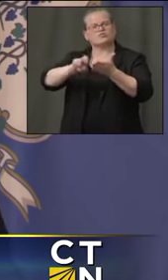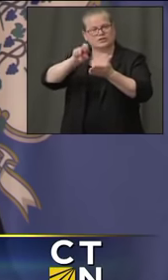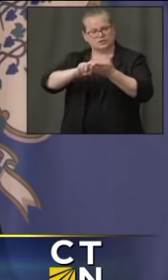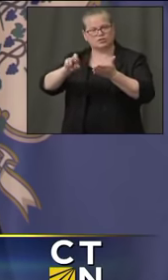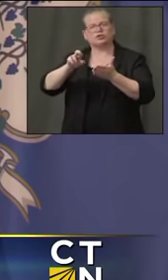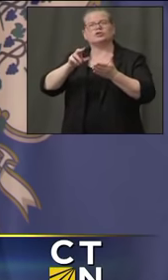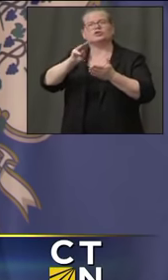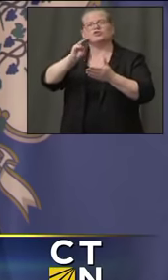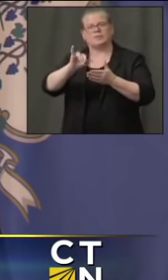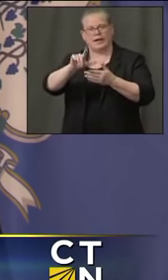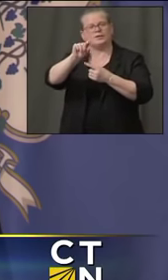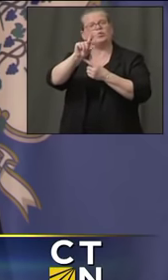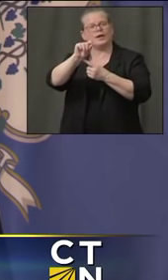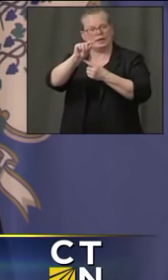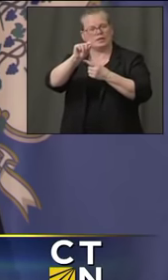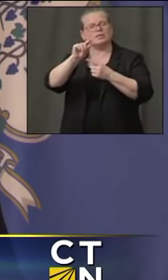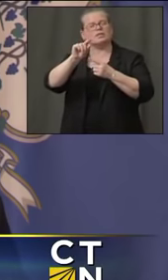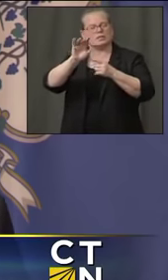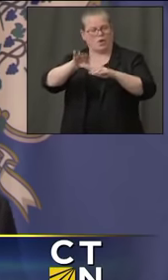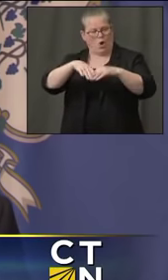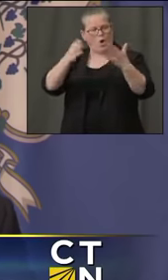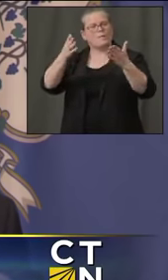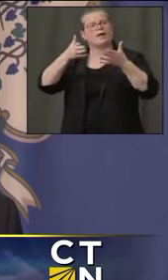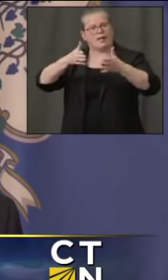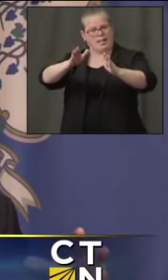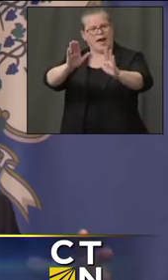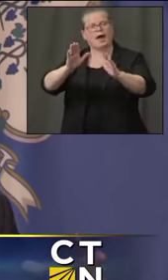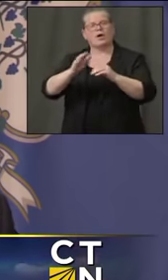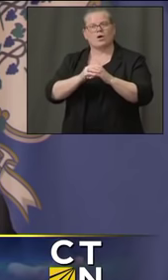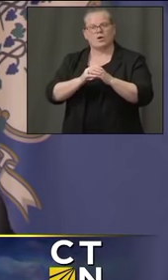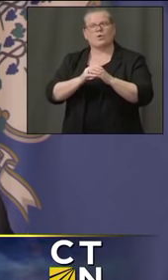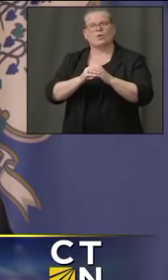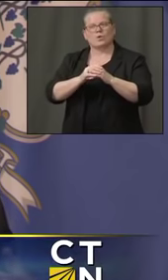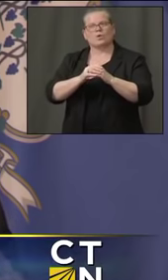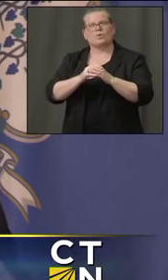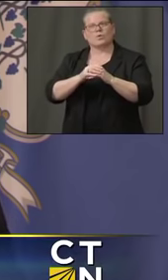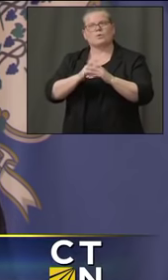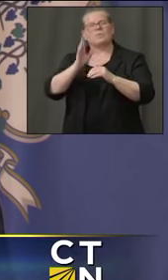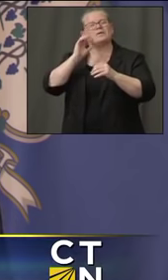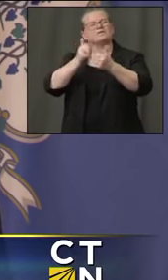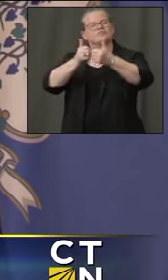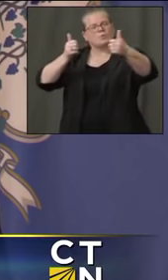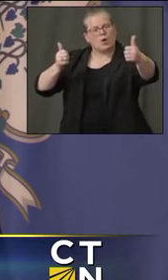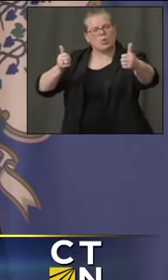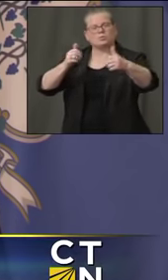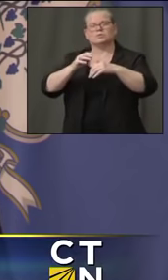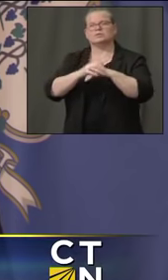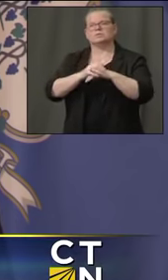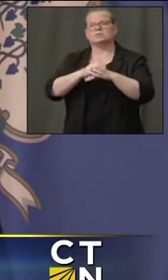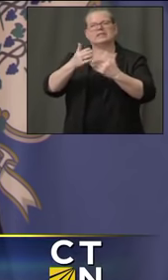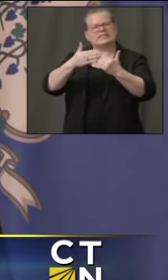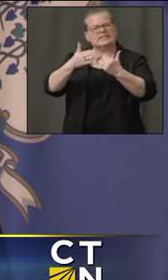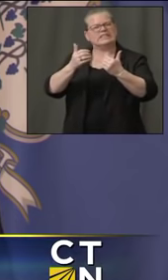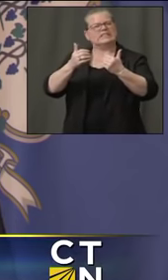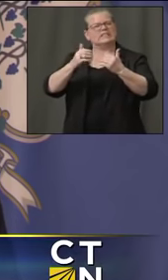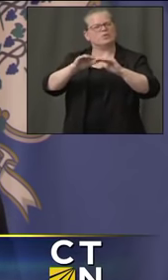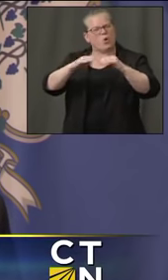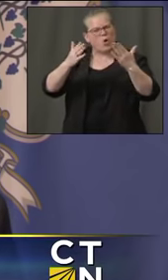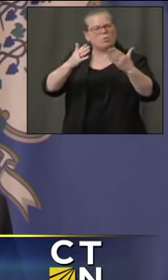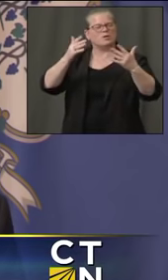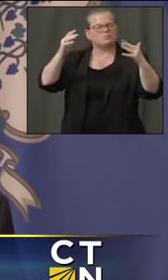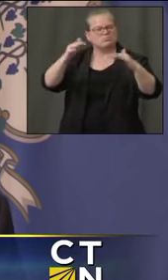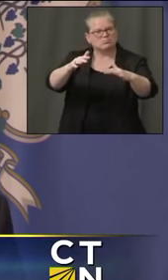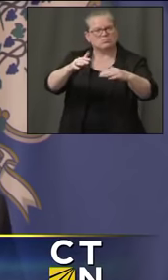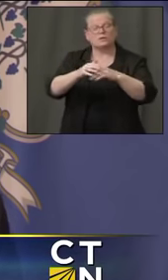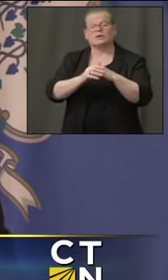remote, easy to get going. And as we think further down the road this summer, it'd be probably graduate students who